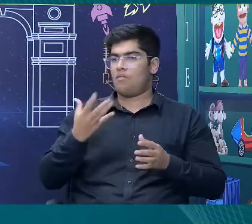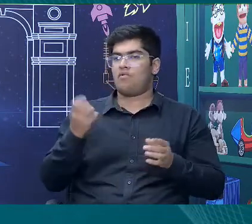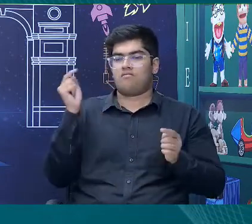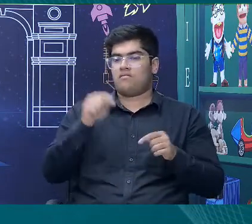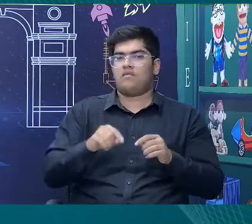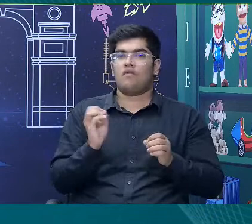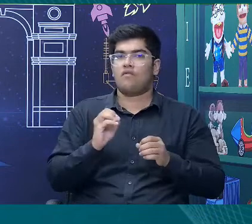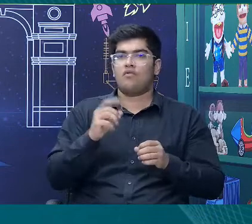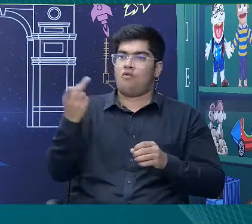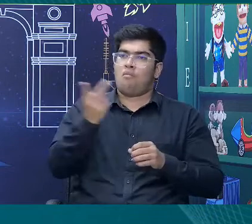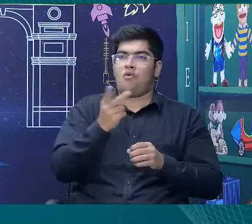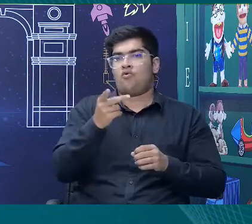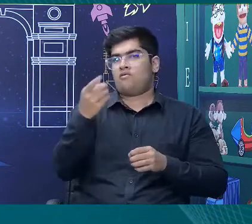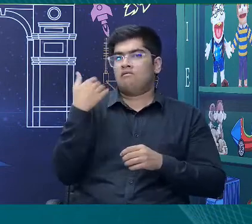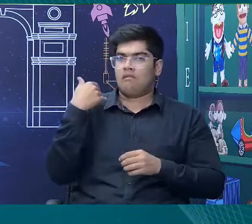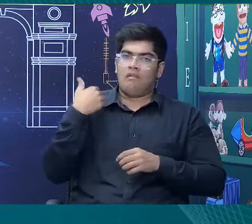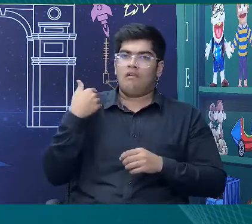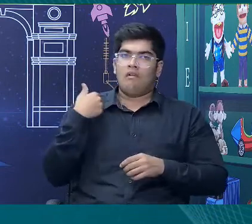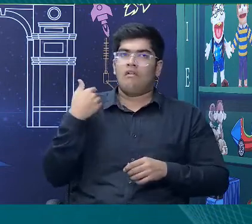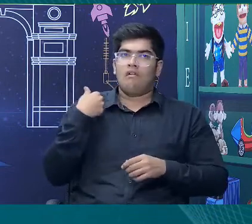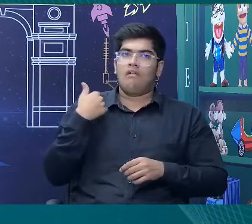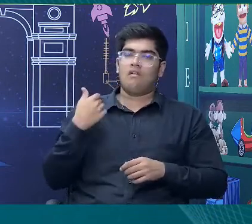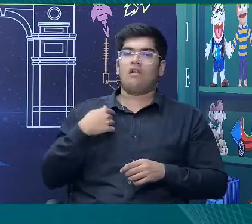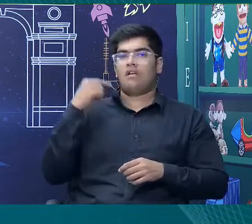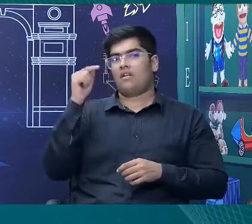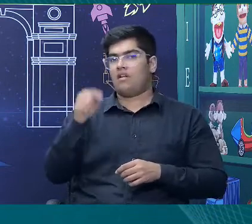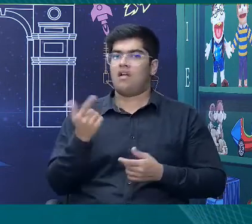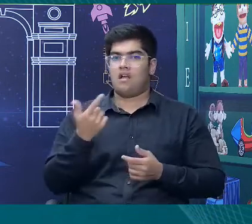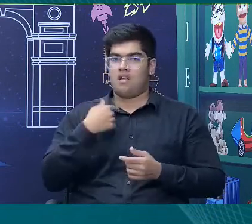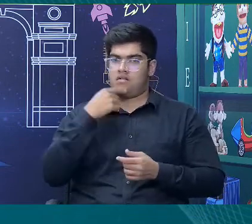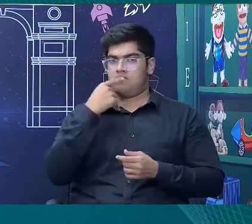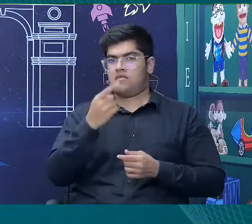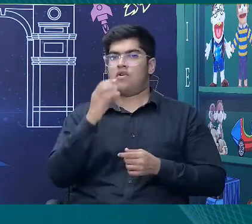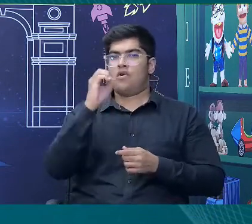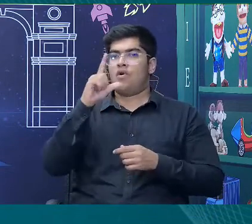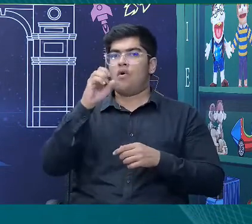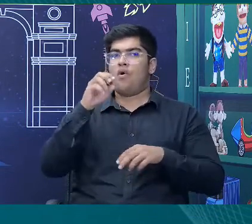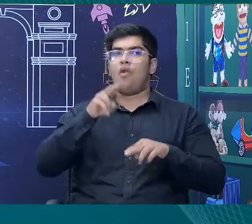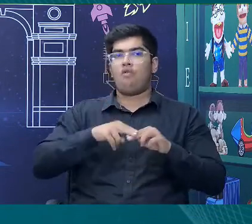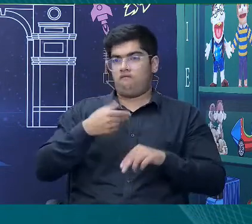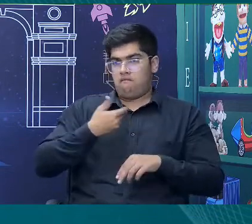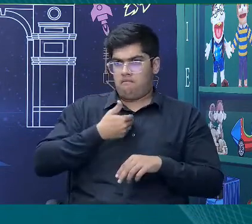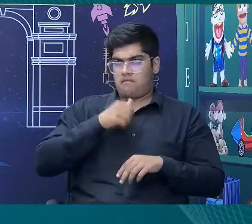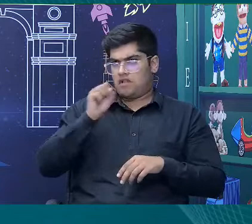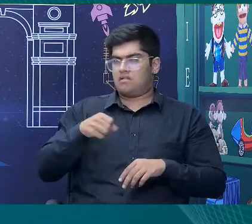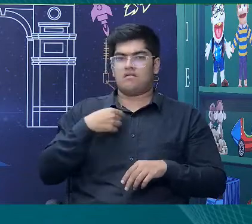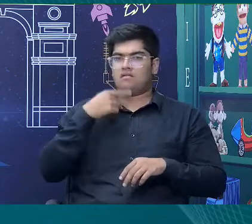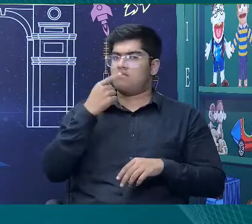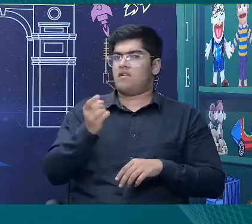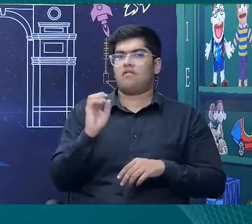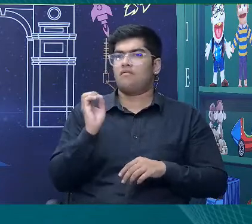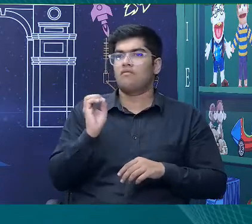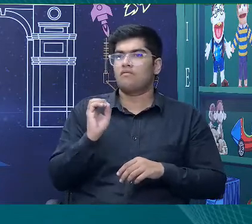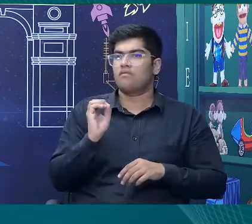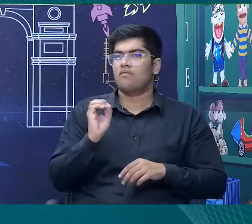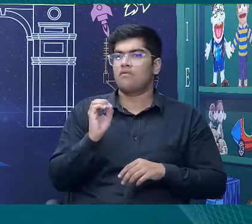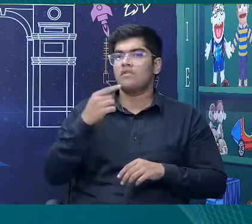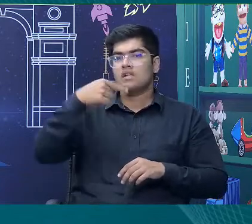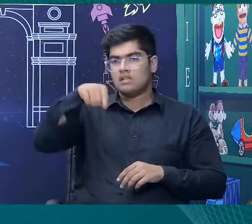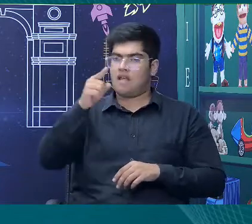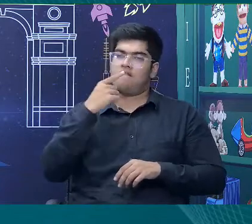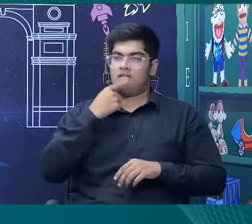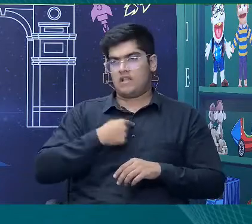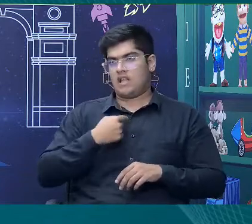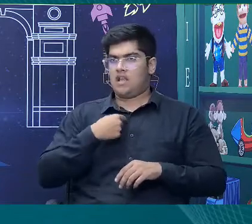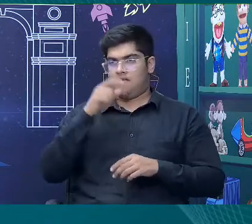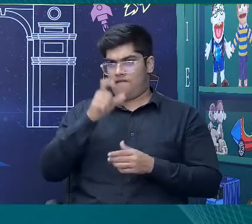and your daughter who pursued me. And I did not say I was Olaf. You mistook me from him. I just played along. And more